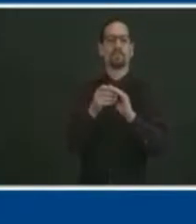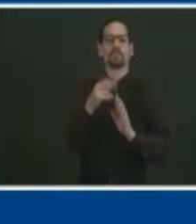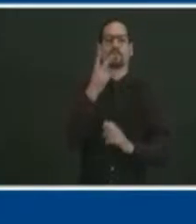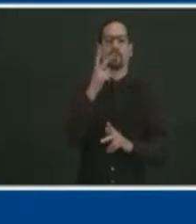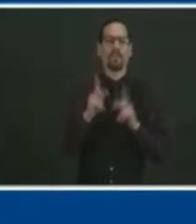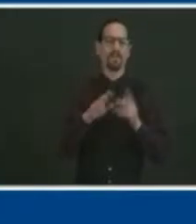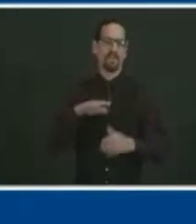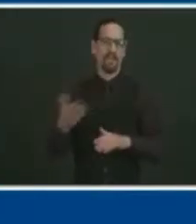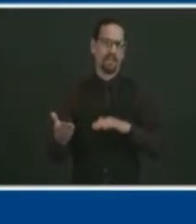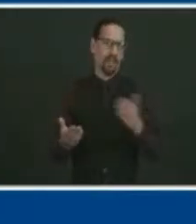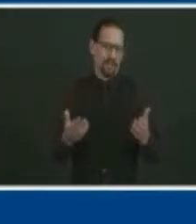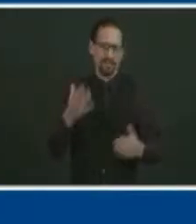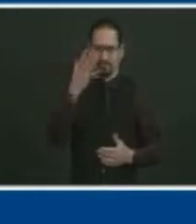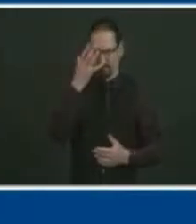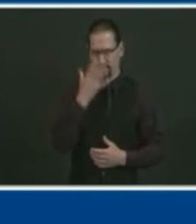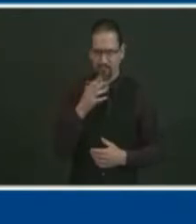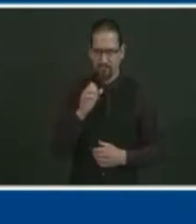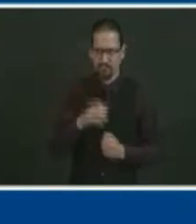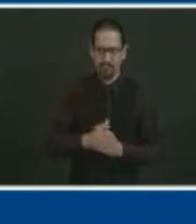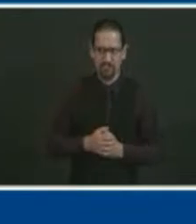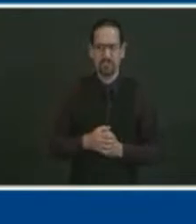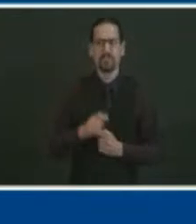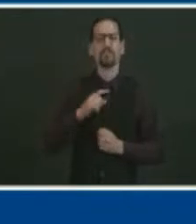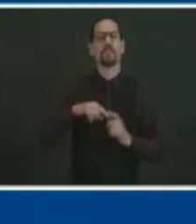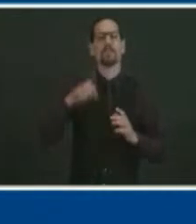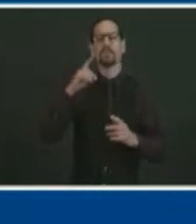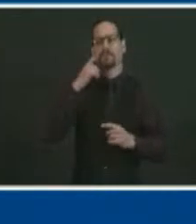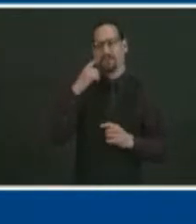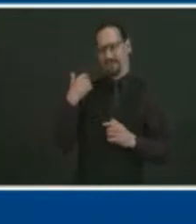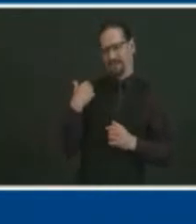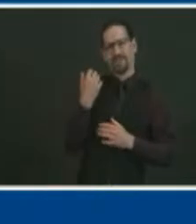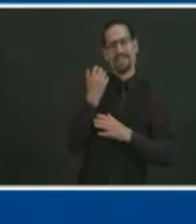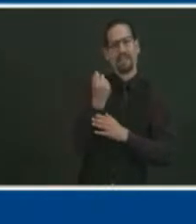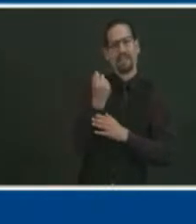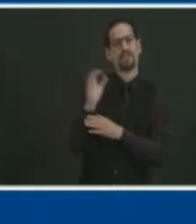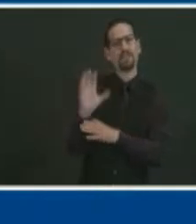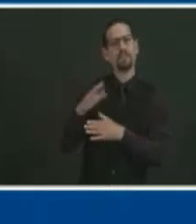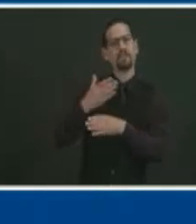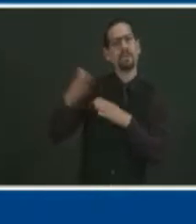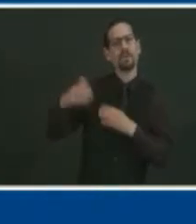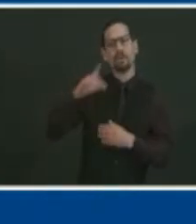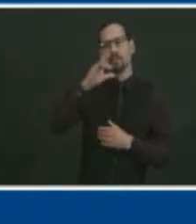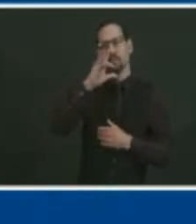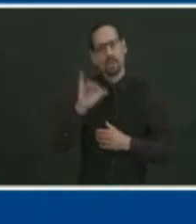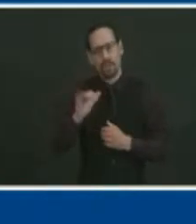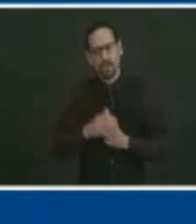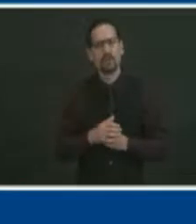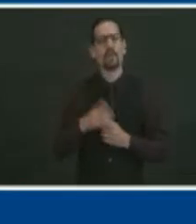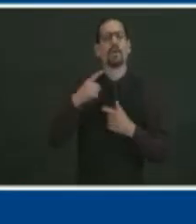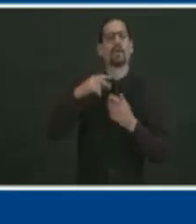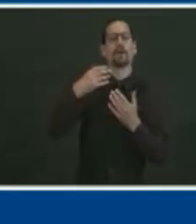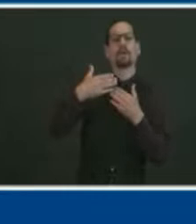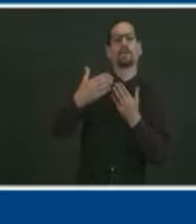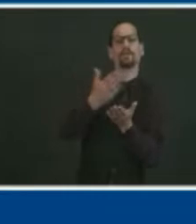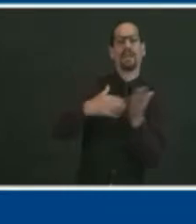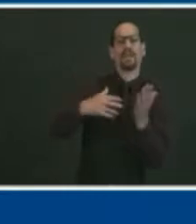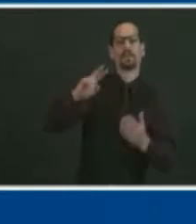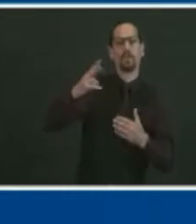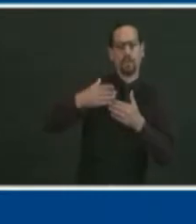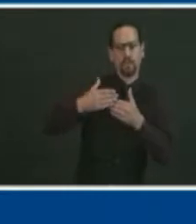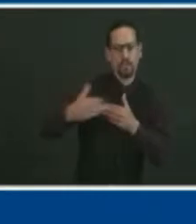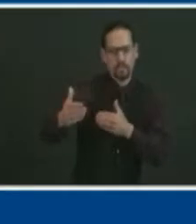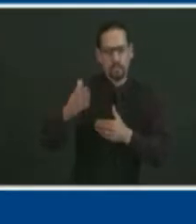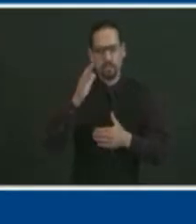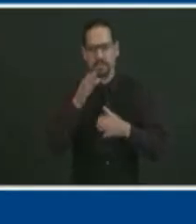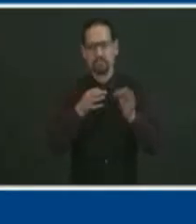in a second, I'm going to go through what the weekend looked like and what phase 2 is going to look like. But I want everybody to take a second